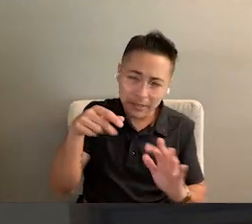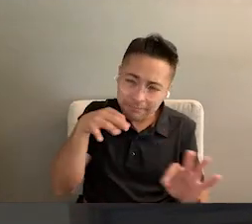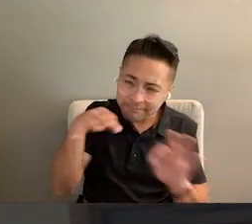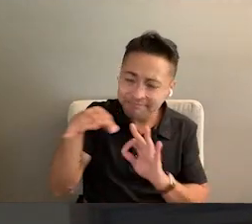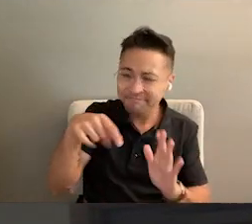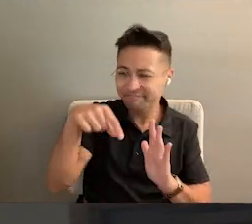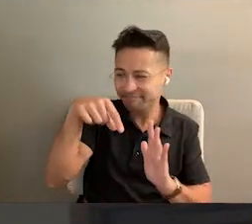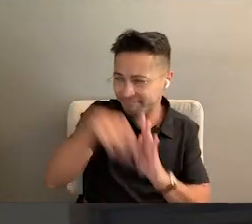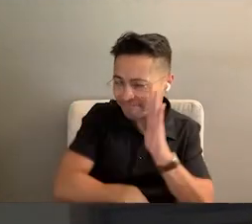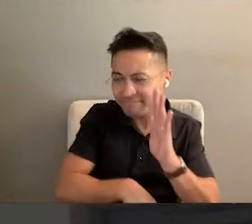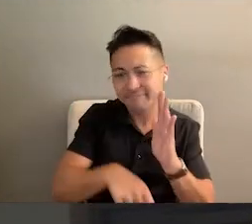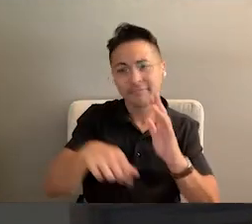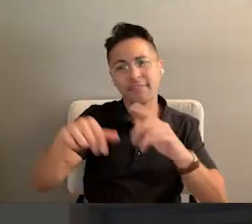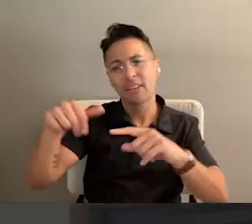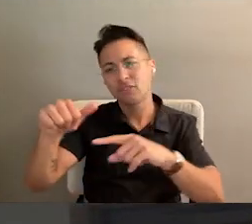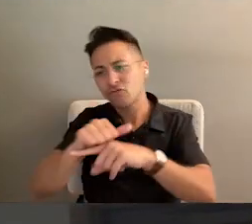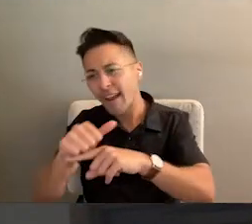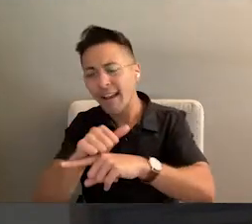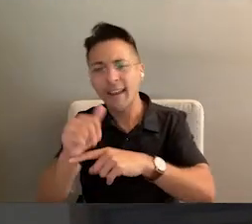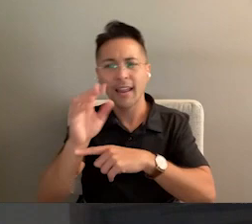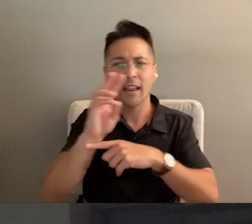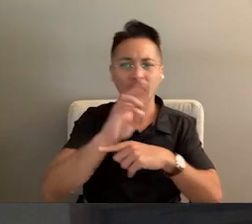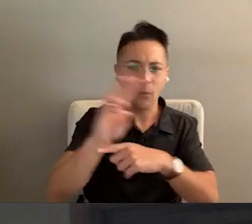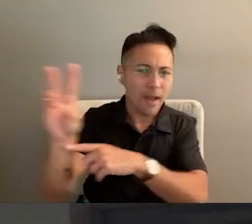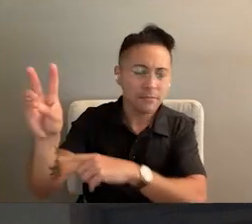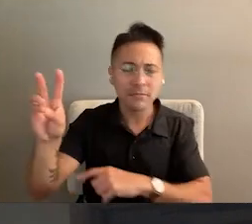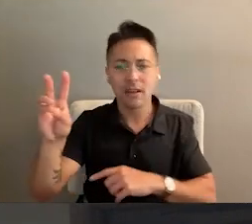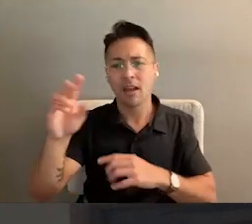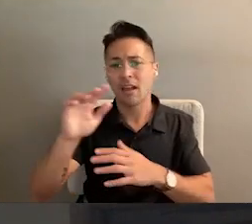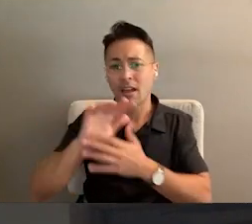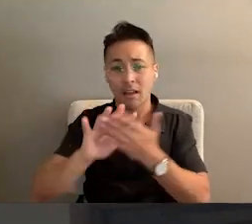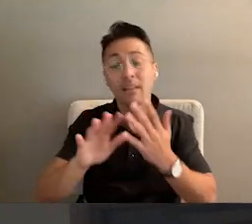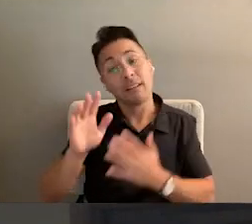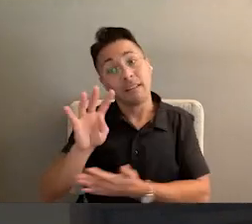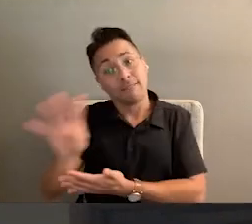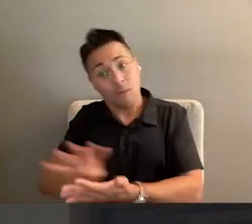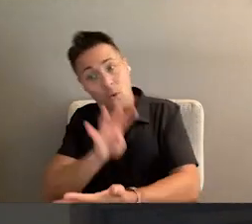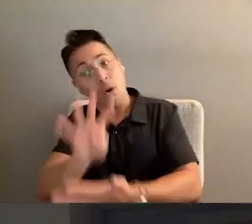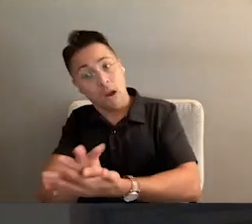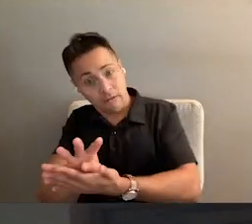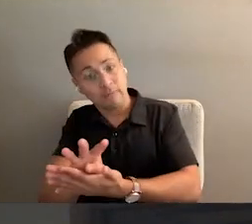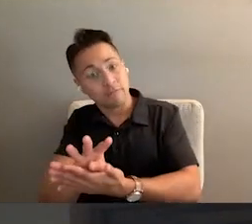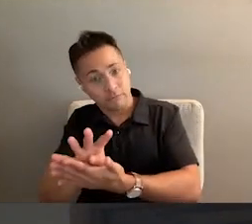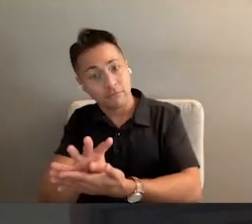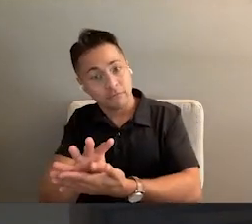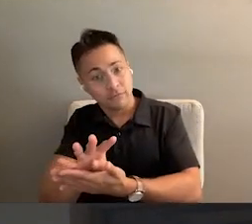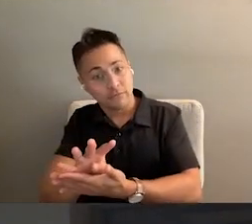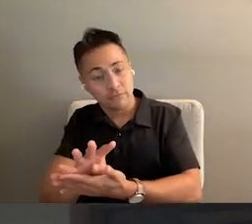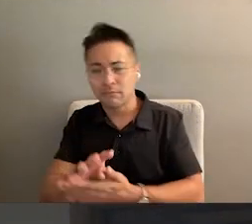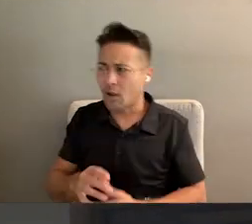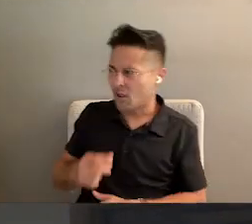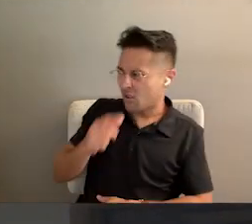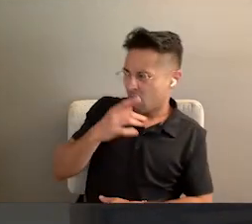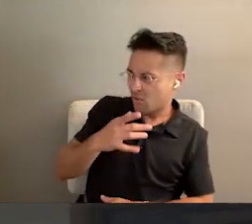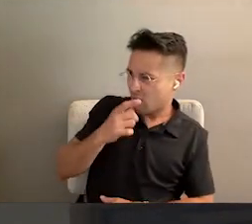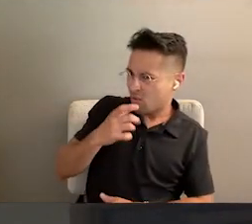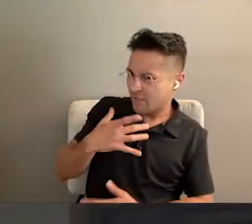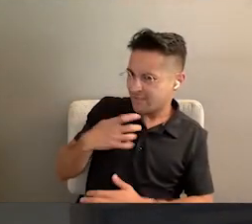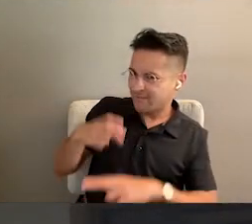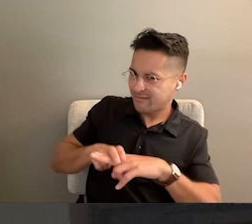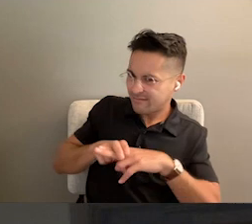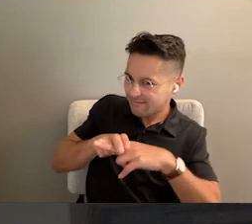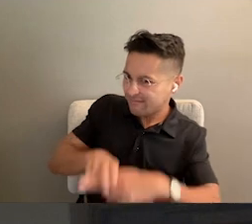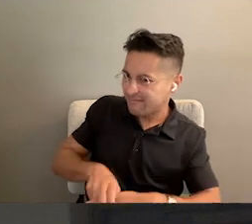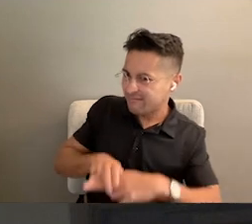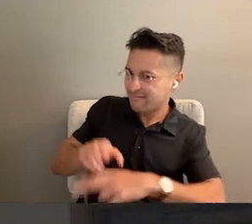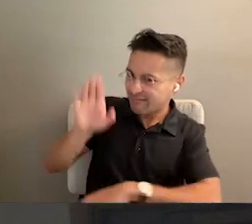where the resources are, and he goes through that training and our website and all the things you need to know. It is 4